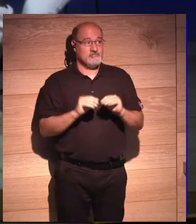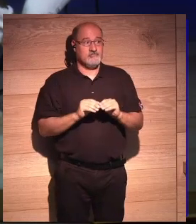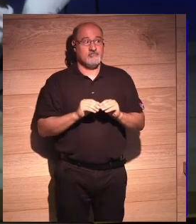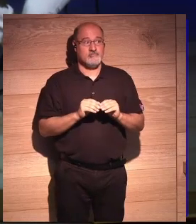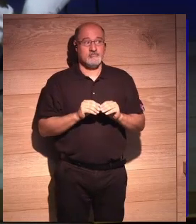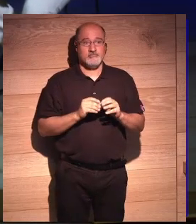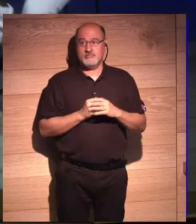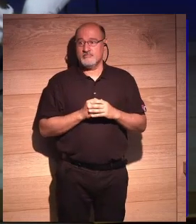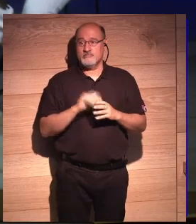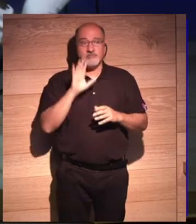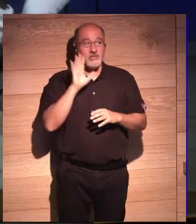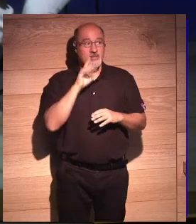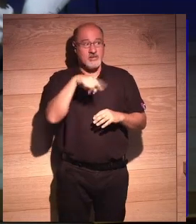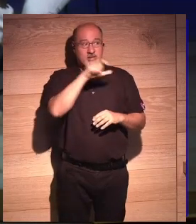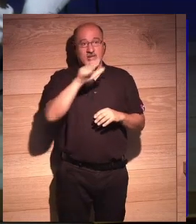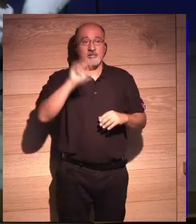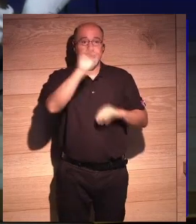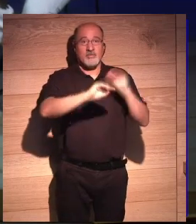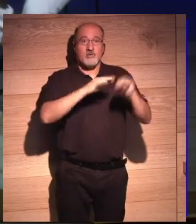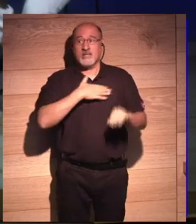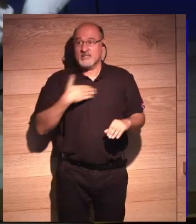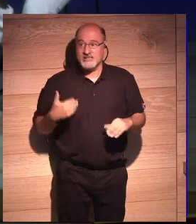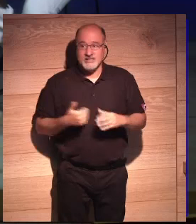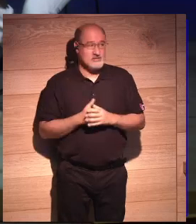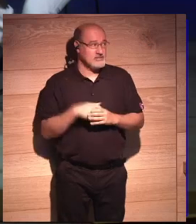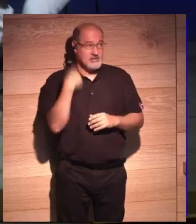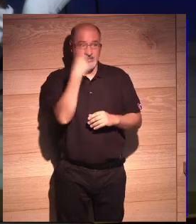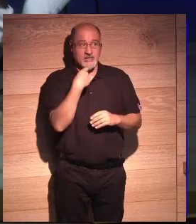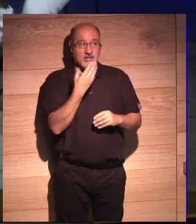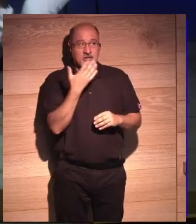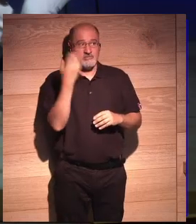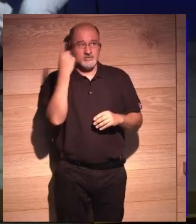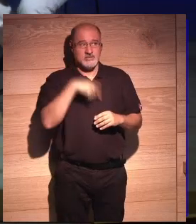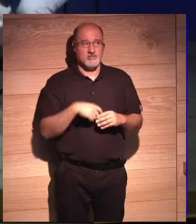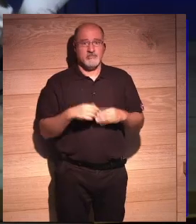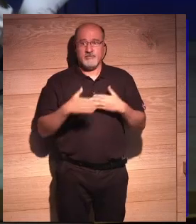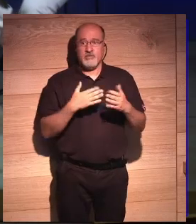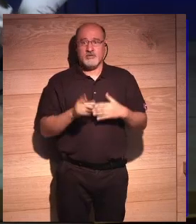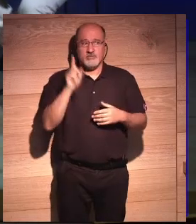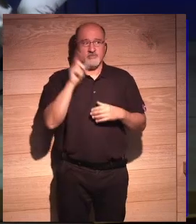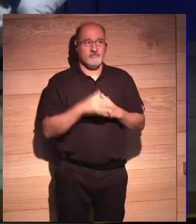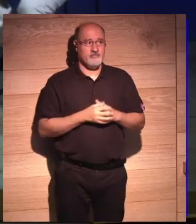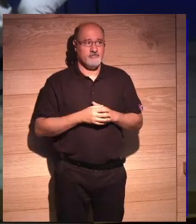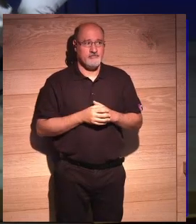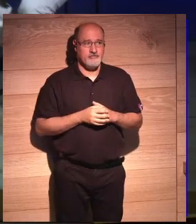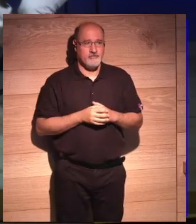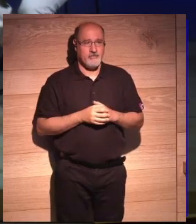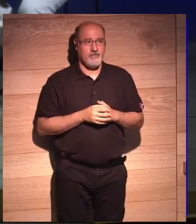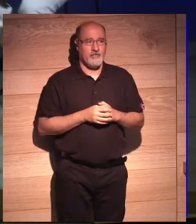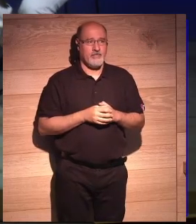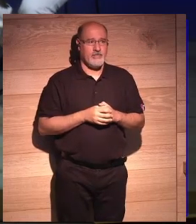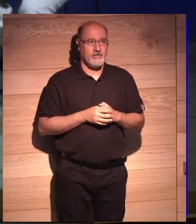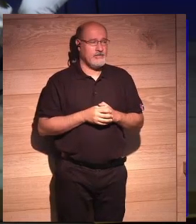perfect occasion to open up the conversation to the audience. I could go on asking, but there are